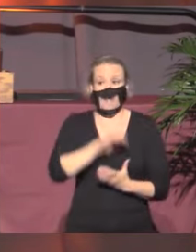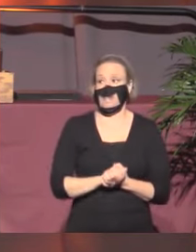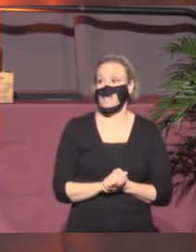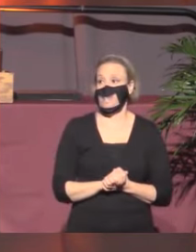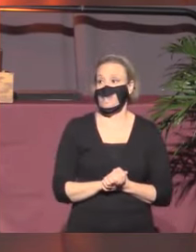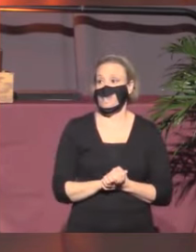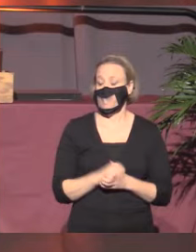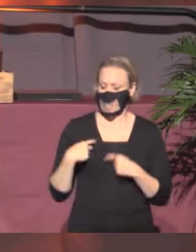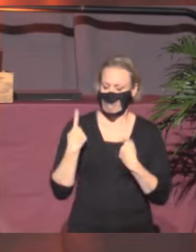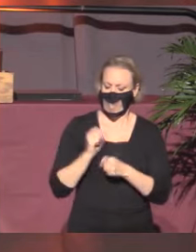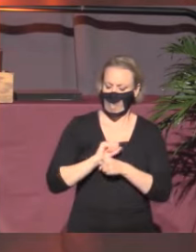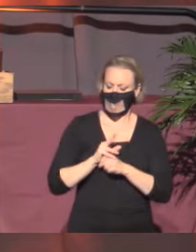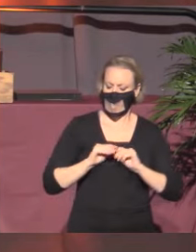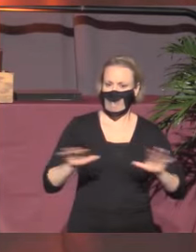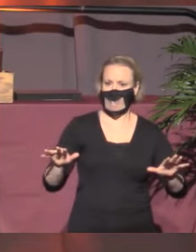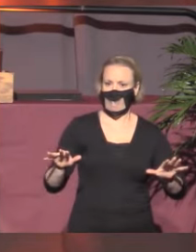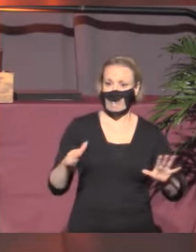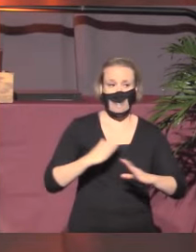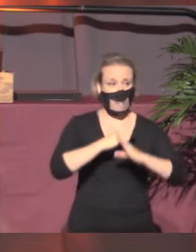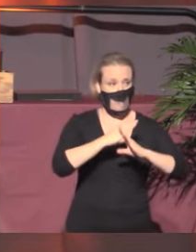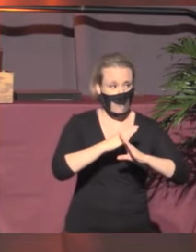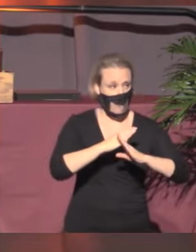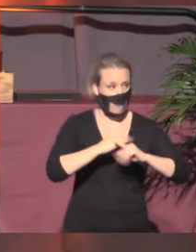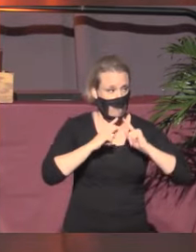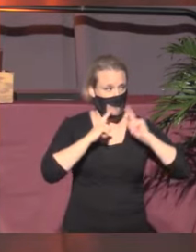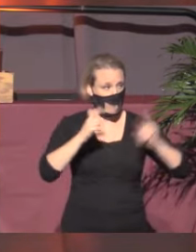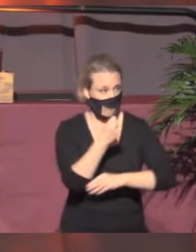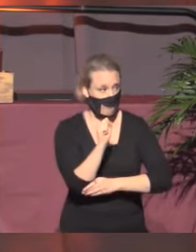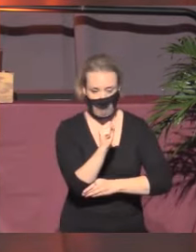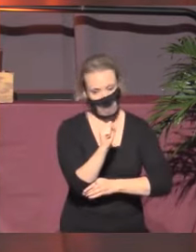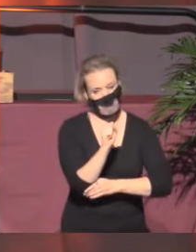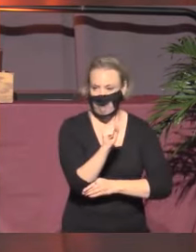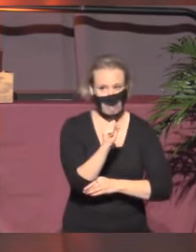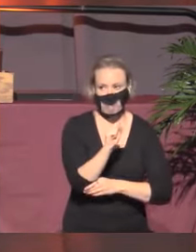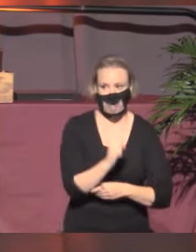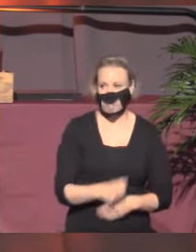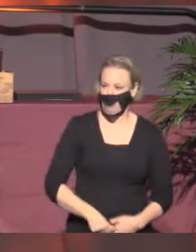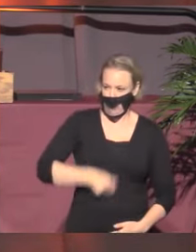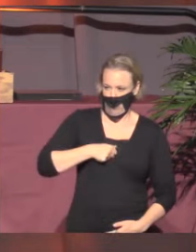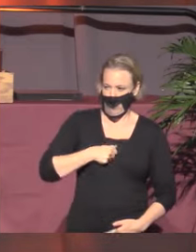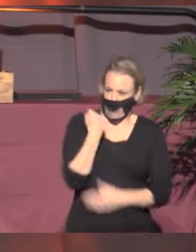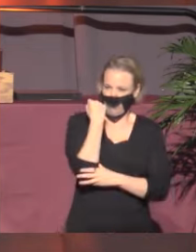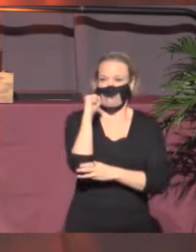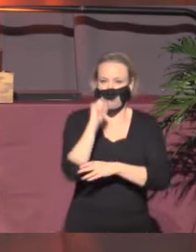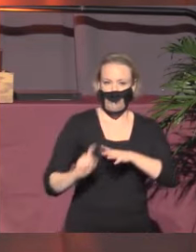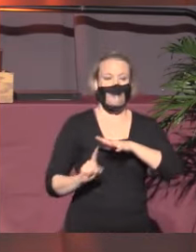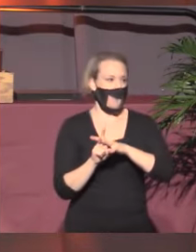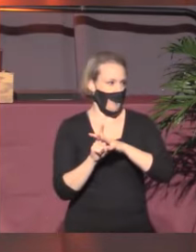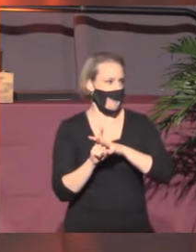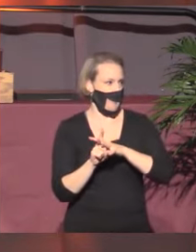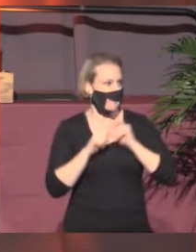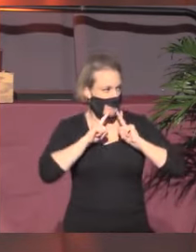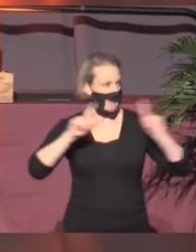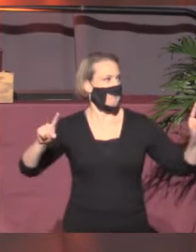not stopped you from speaking out. We are proud of you for standing up, showing up, being